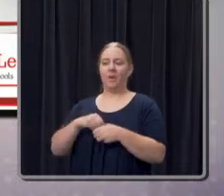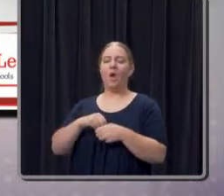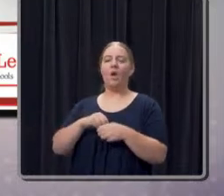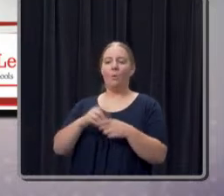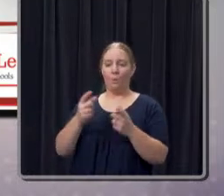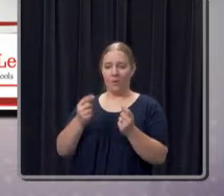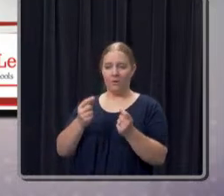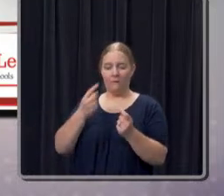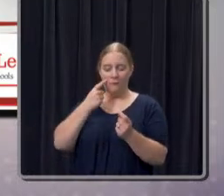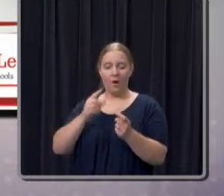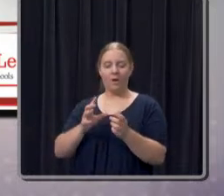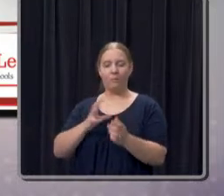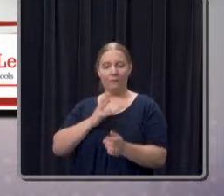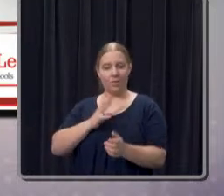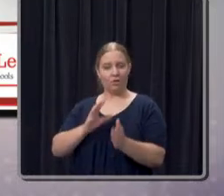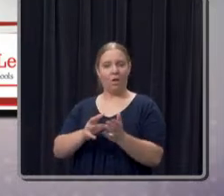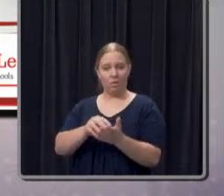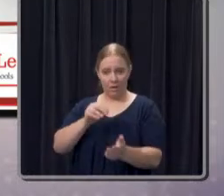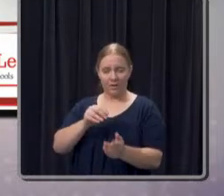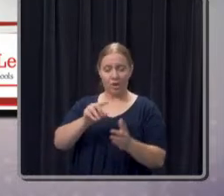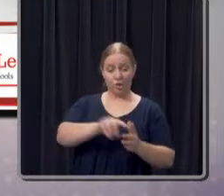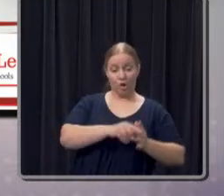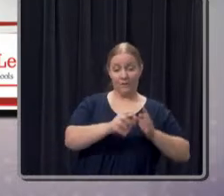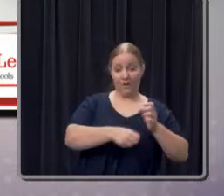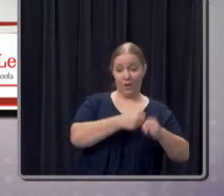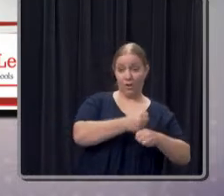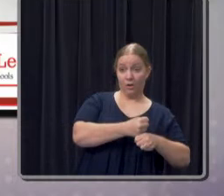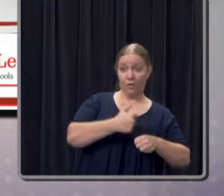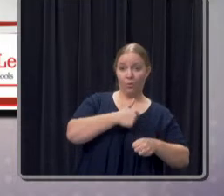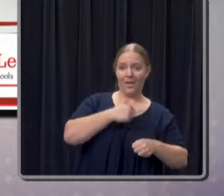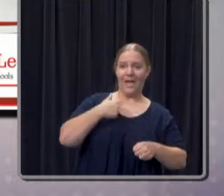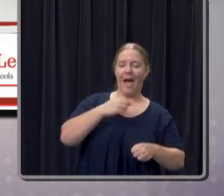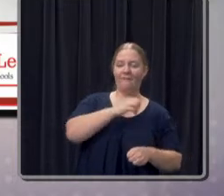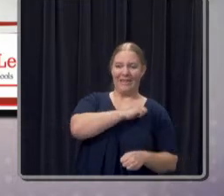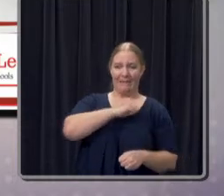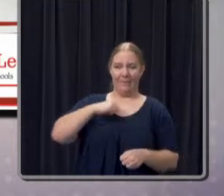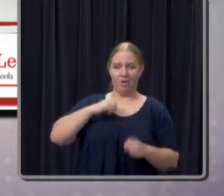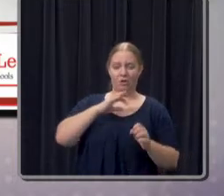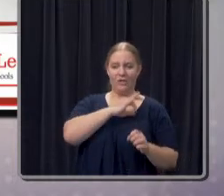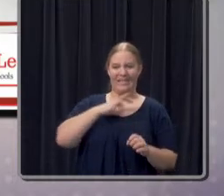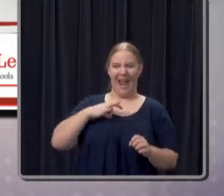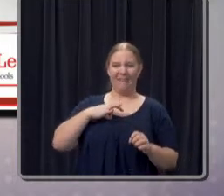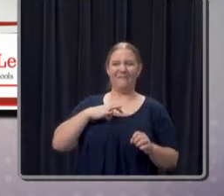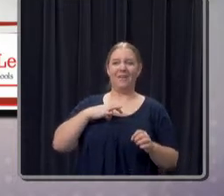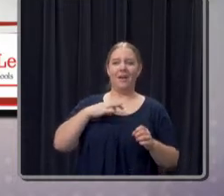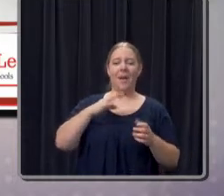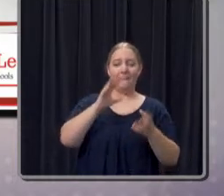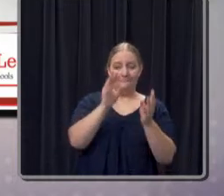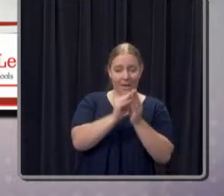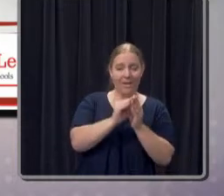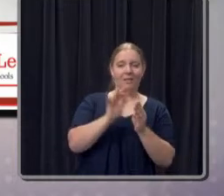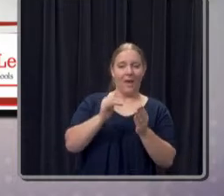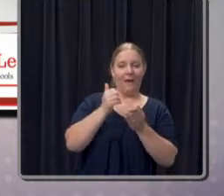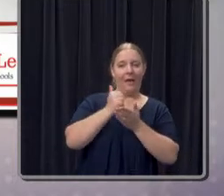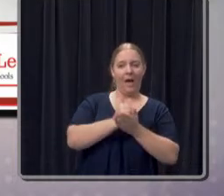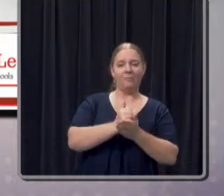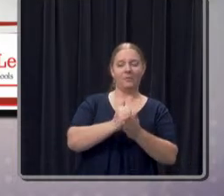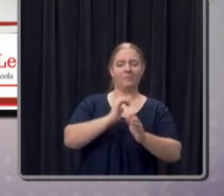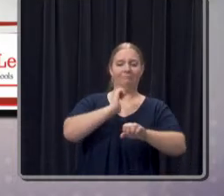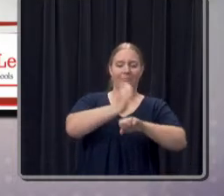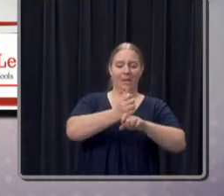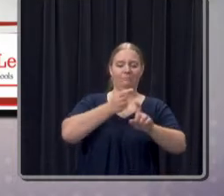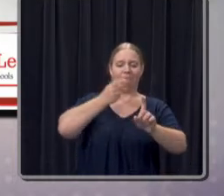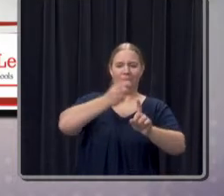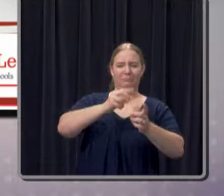professional learning. So at the beginning of the year, we have our administrative staff meeting that really helps us to set the purpose.